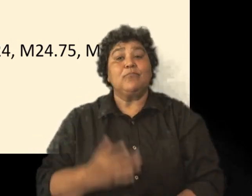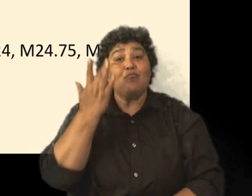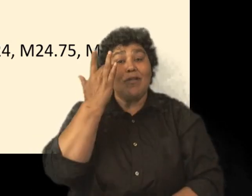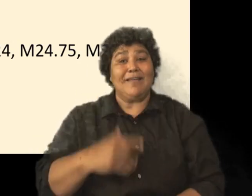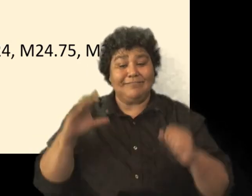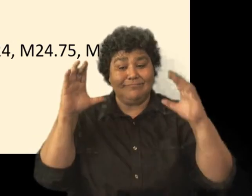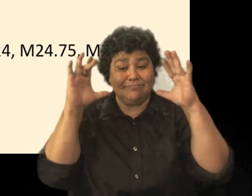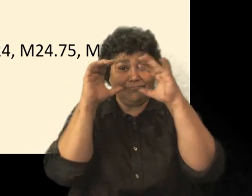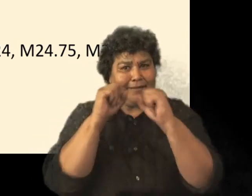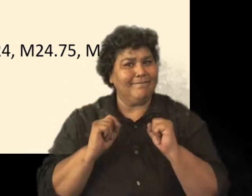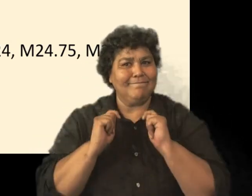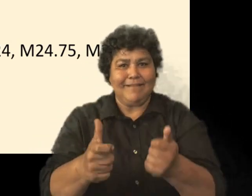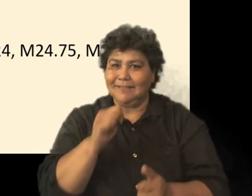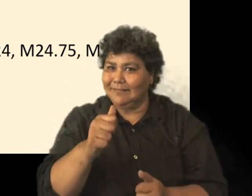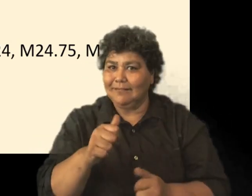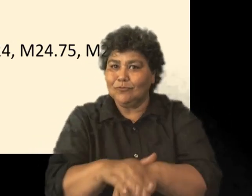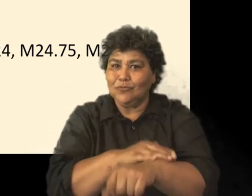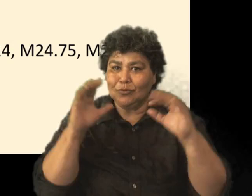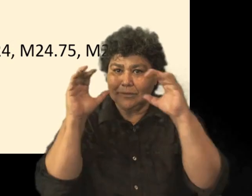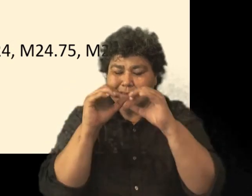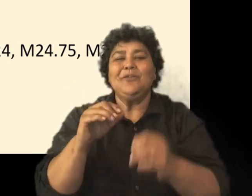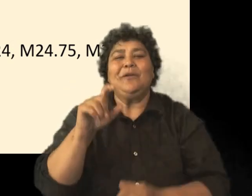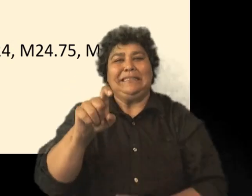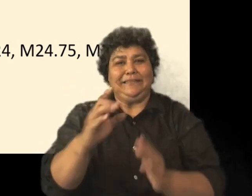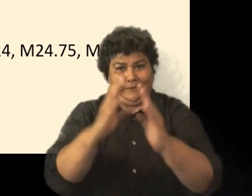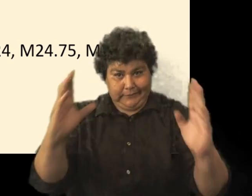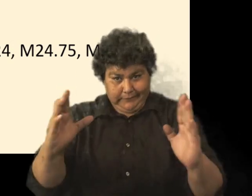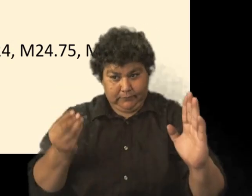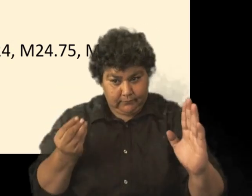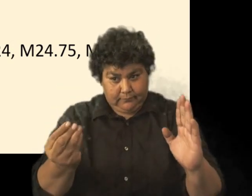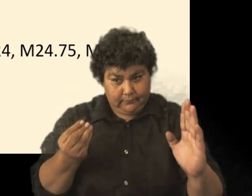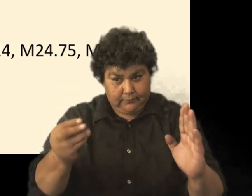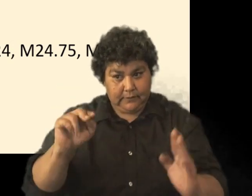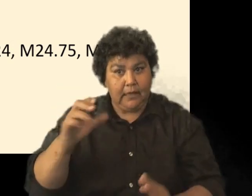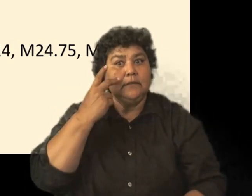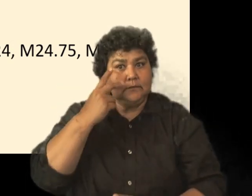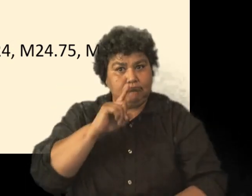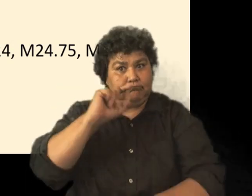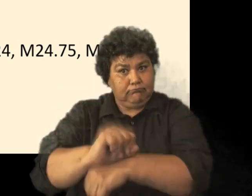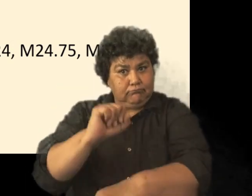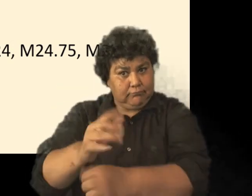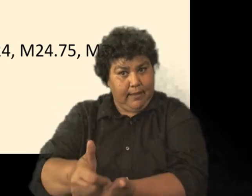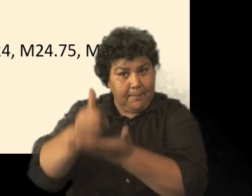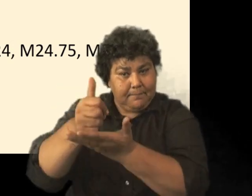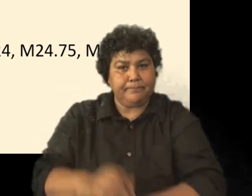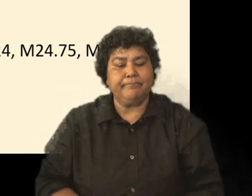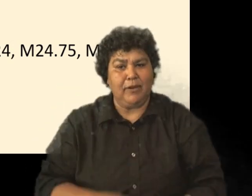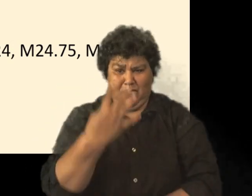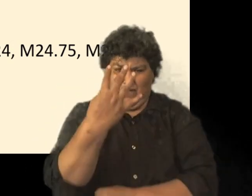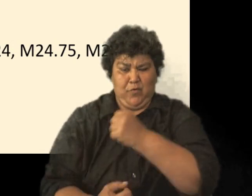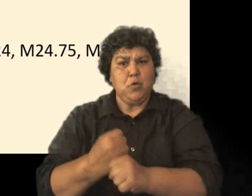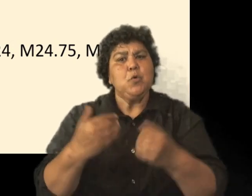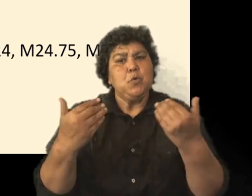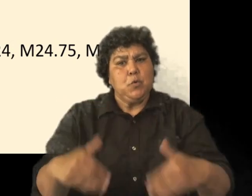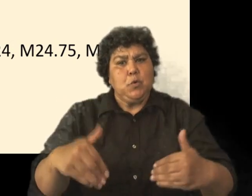to determine if NAC reduces the progression rate. This long duration is a burden for participating patients, and